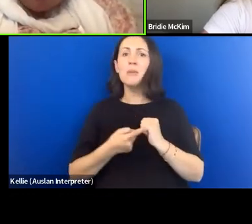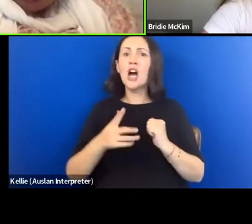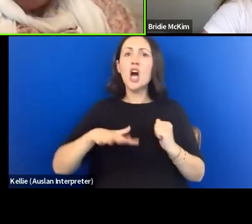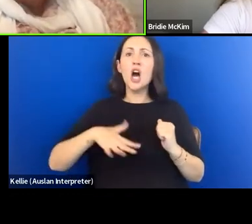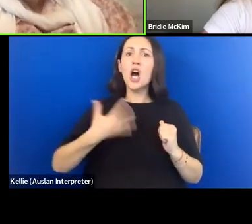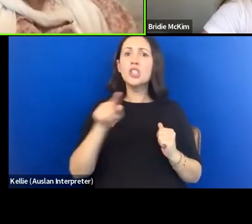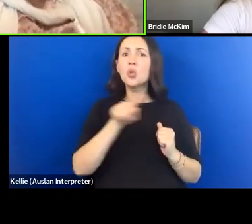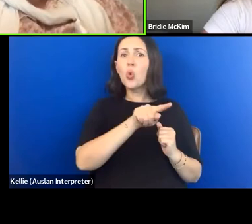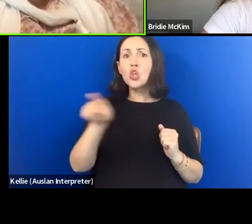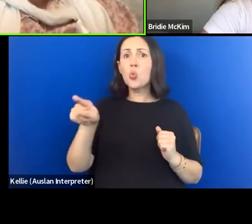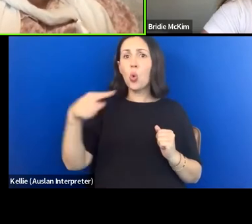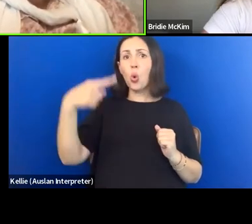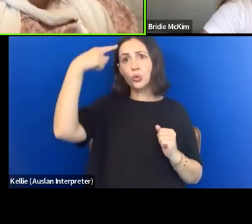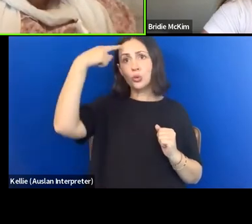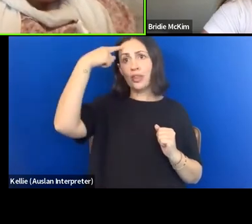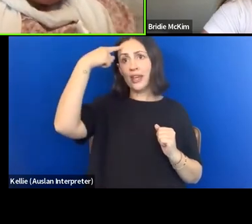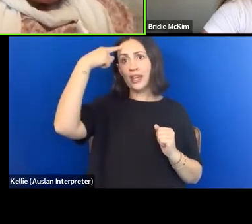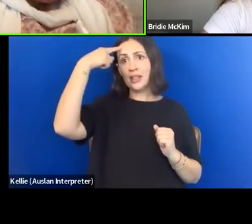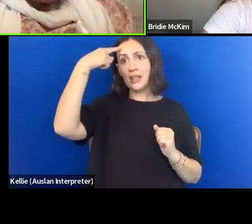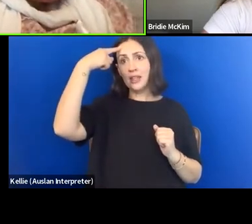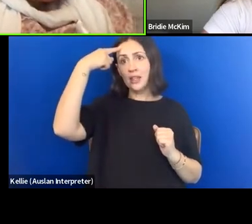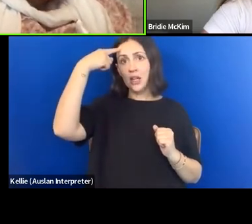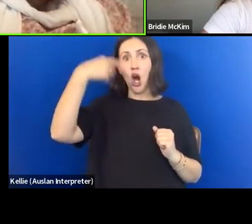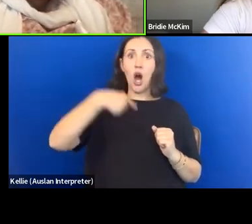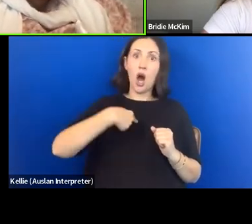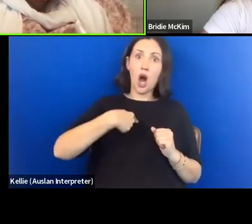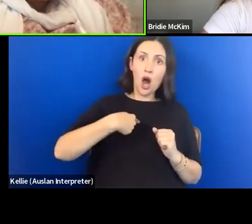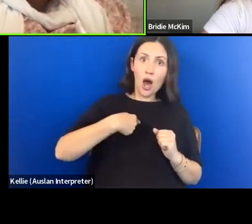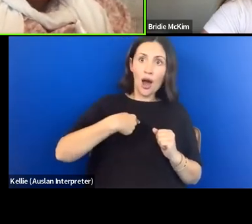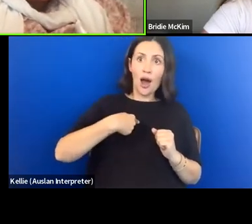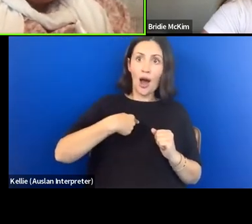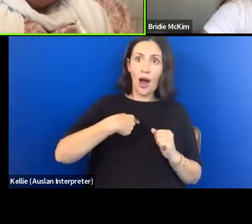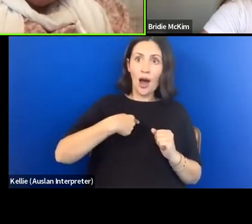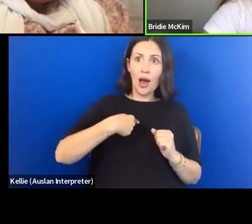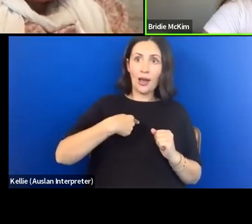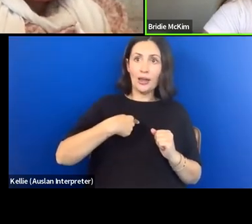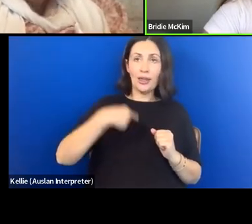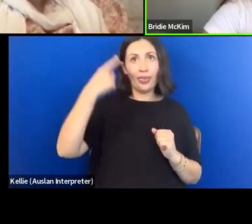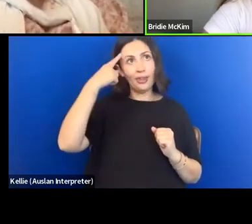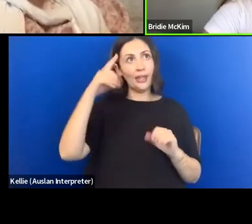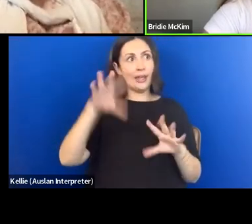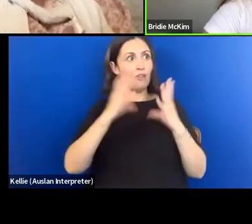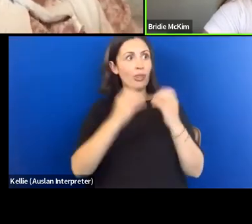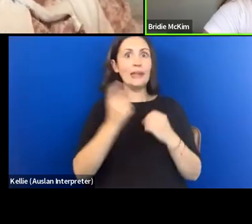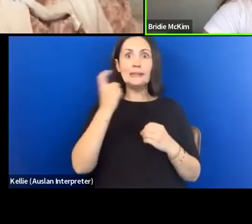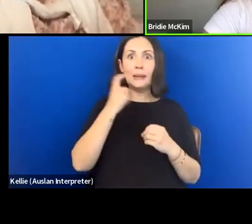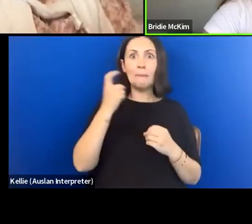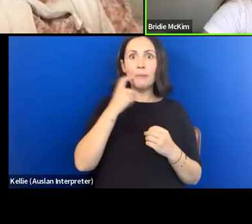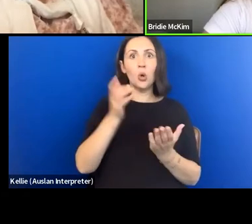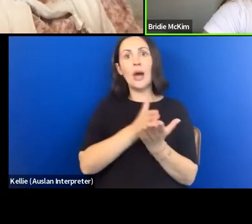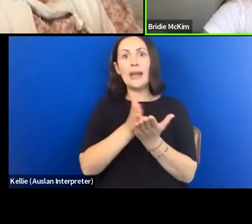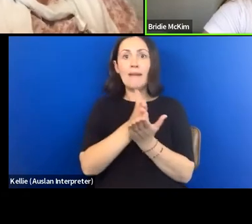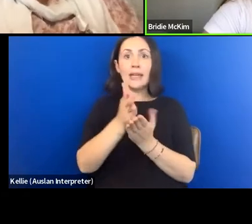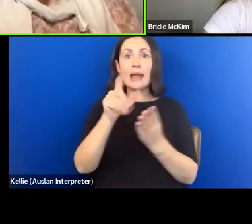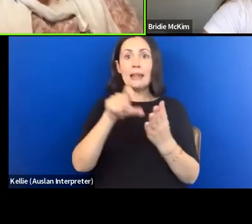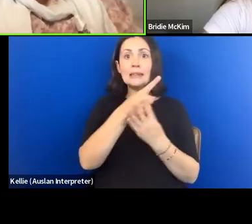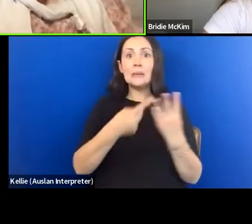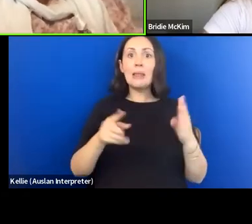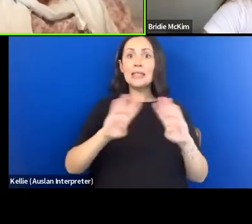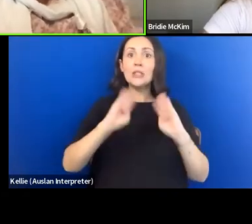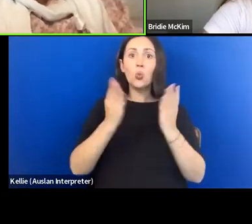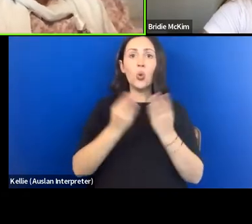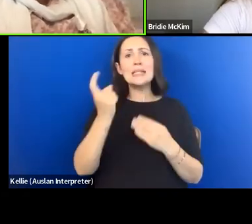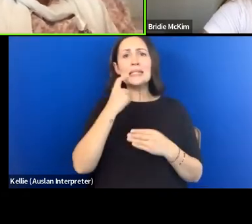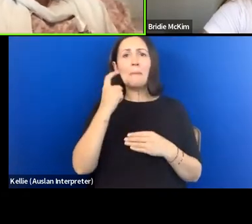think that I think that it's simple or easy or that I get it